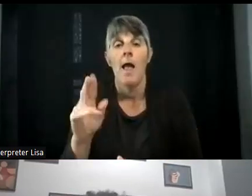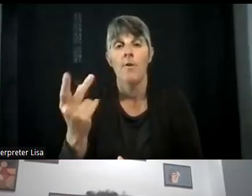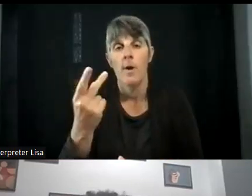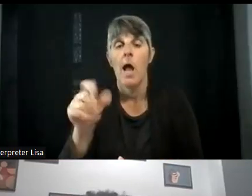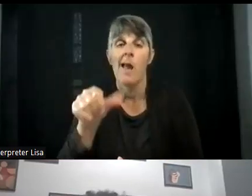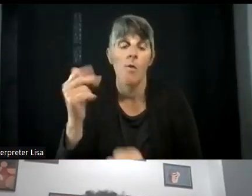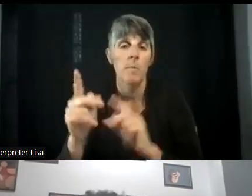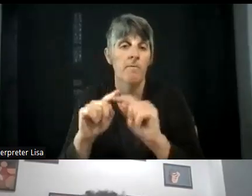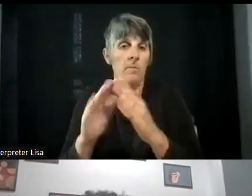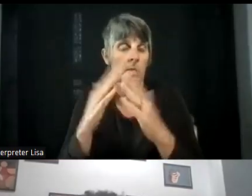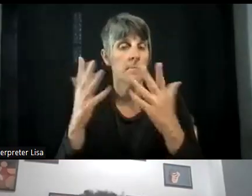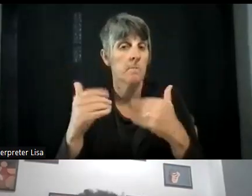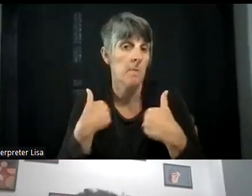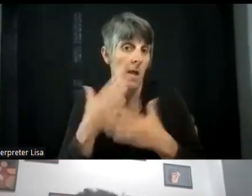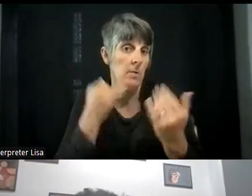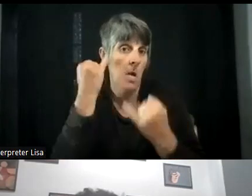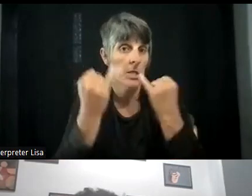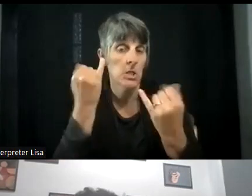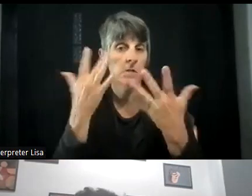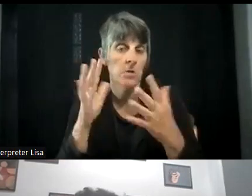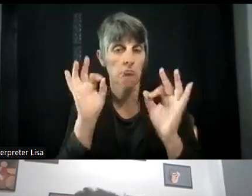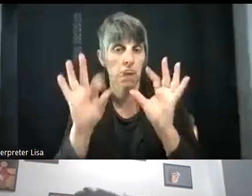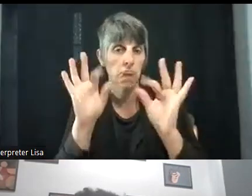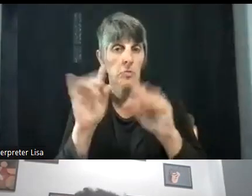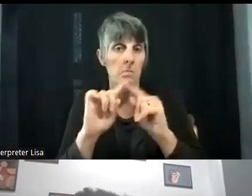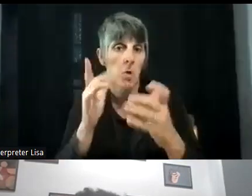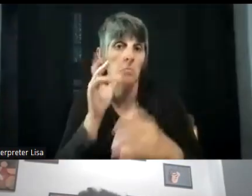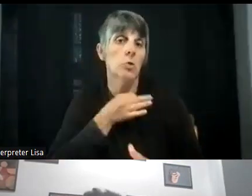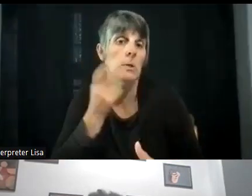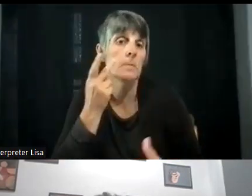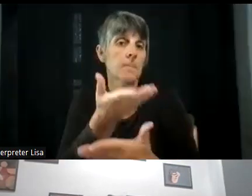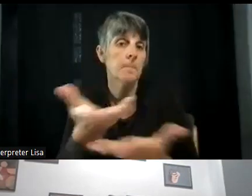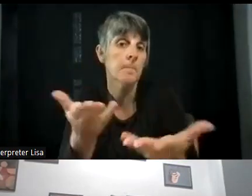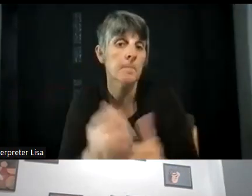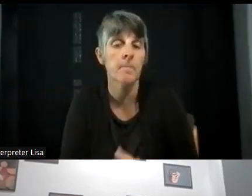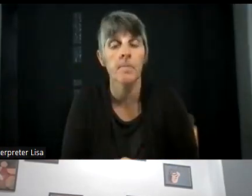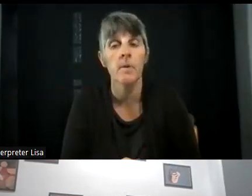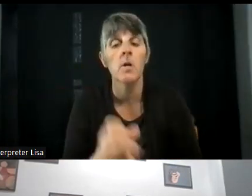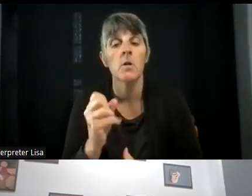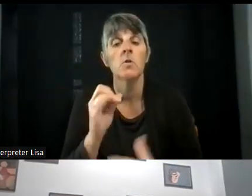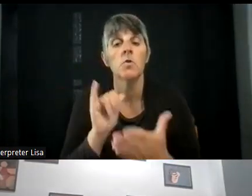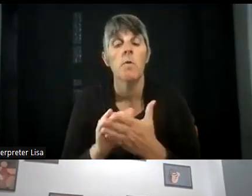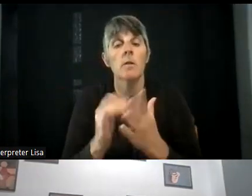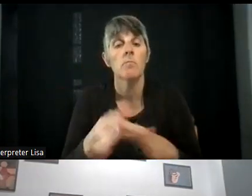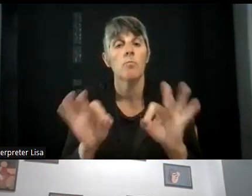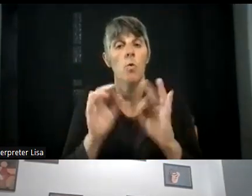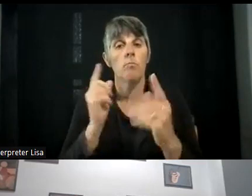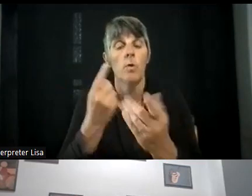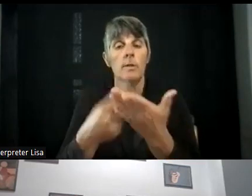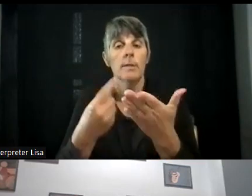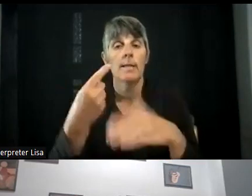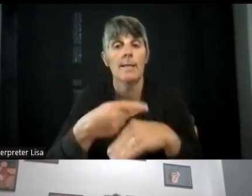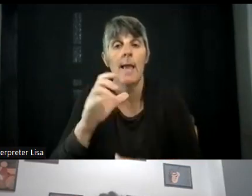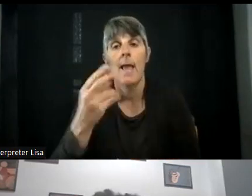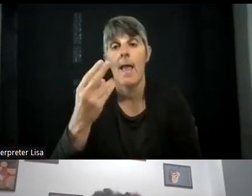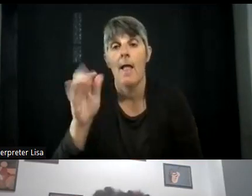others from the city here have some ideas that have been tossed around, but we want to hear from you. So that's kind of the main thing that we're going to talk about today, and Heather's going to